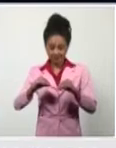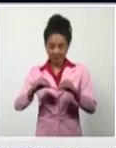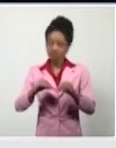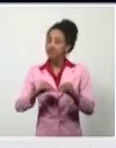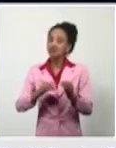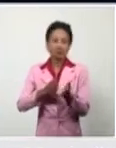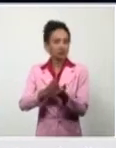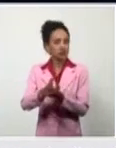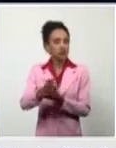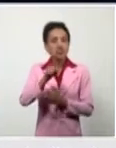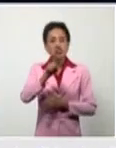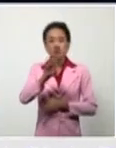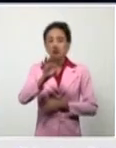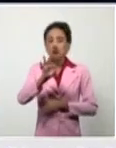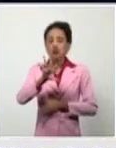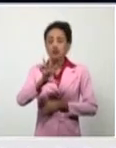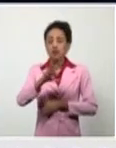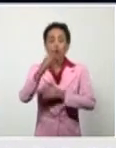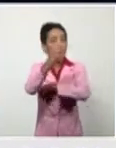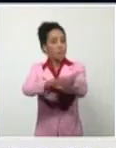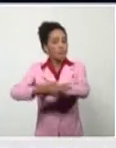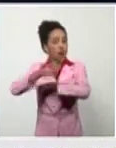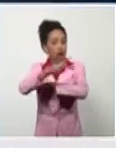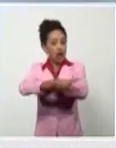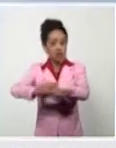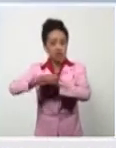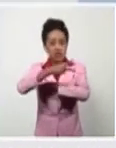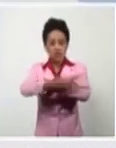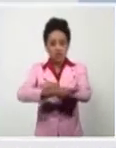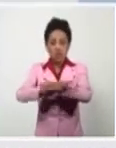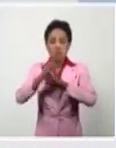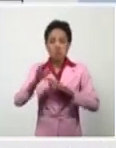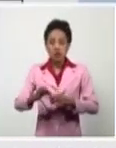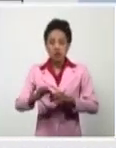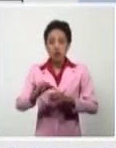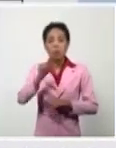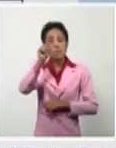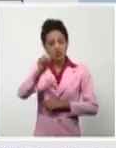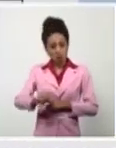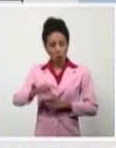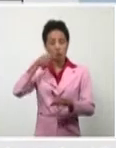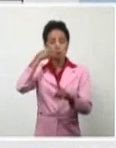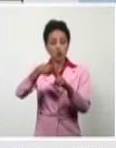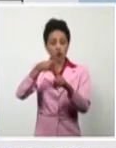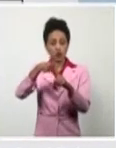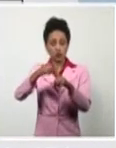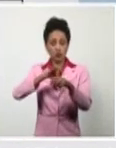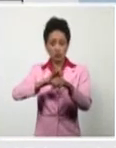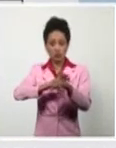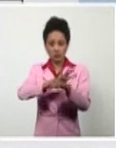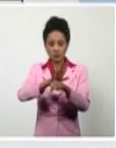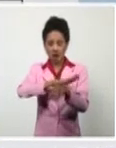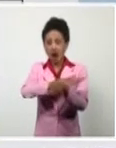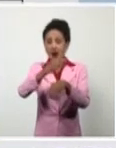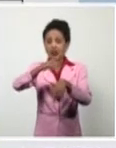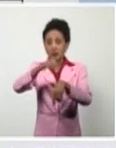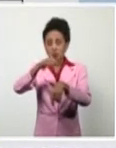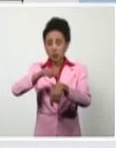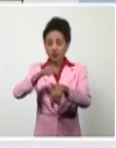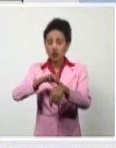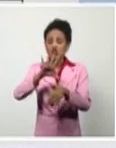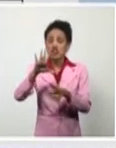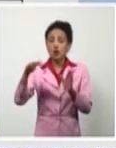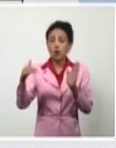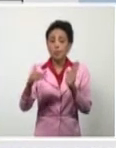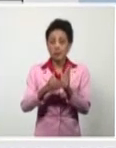And up to 12 midnight last night, 185 countries remained with diagnosed cases of COVID-19, for